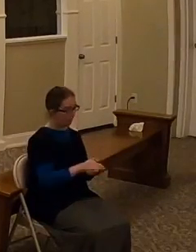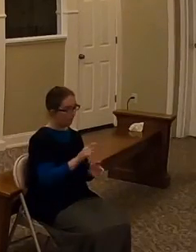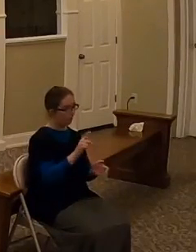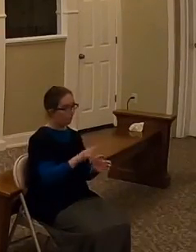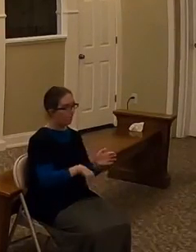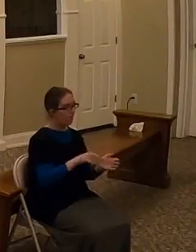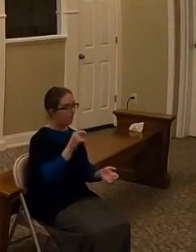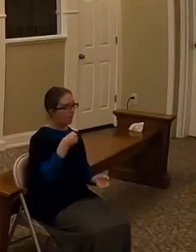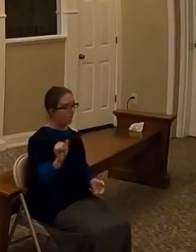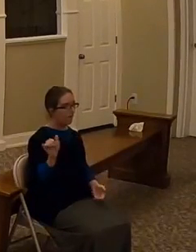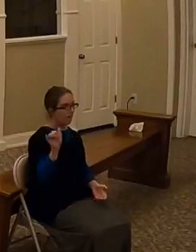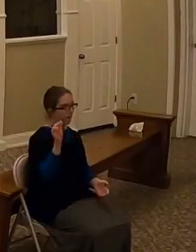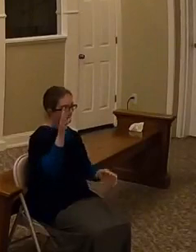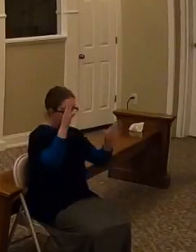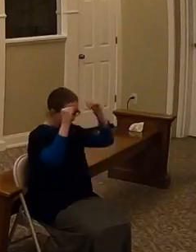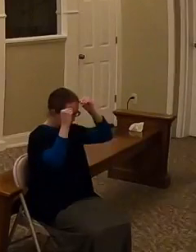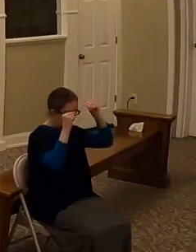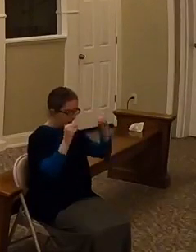teach.